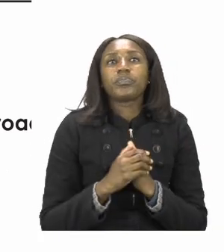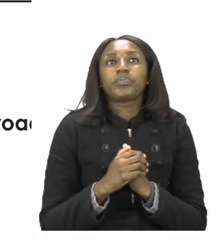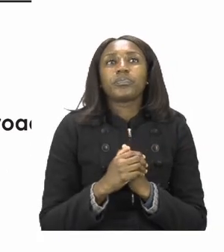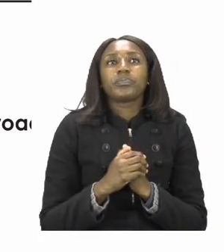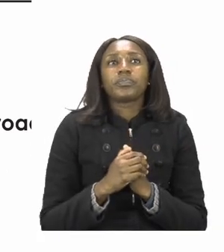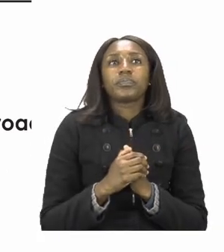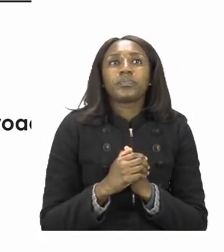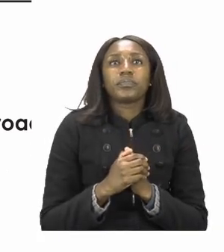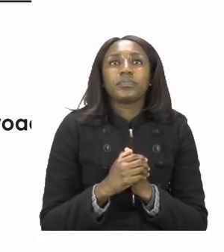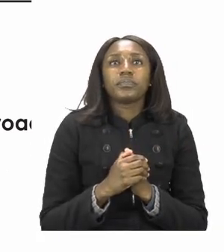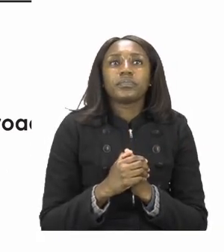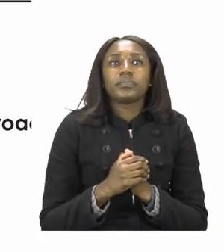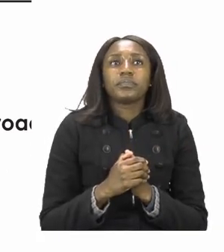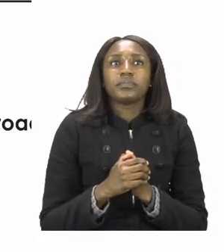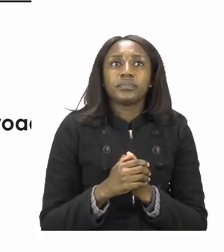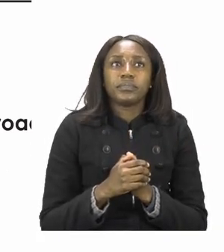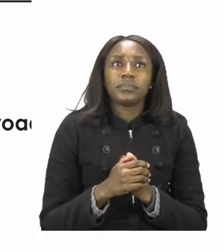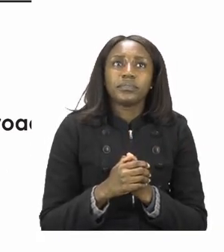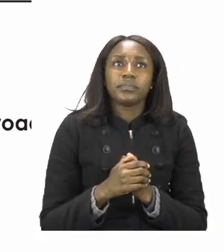road.